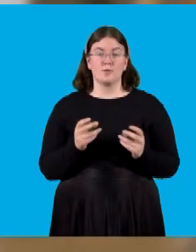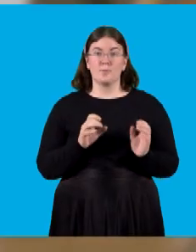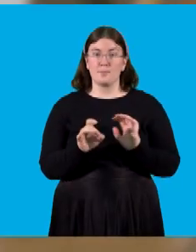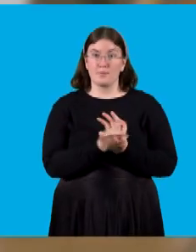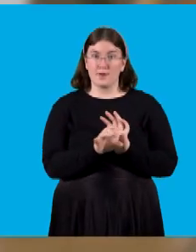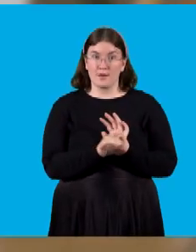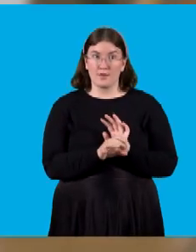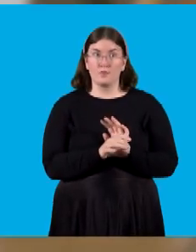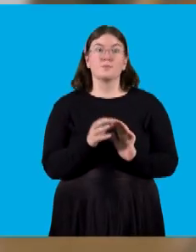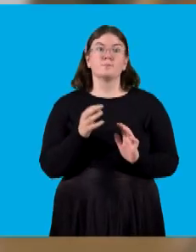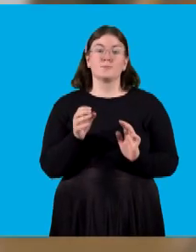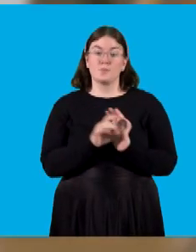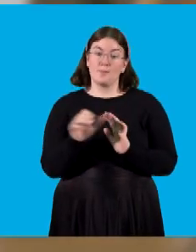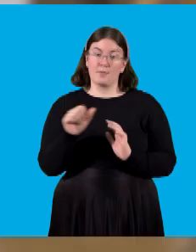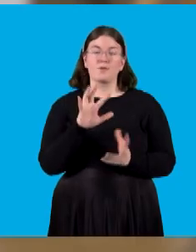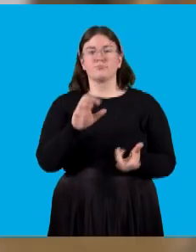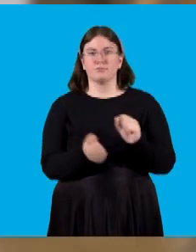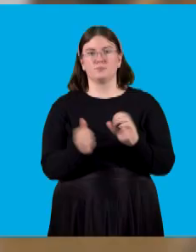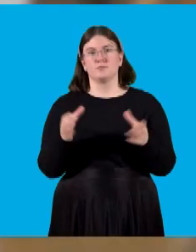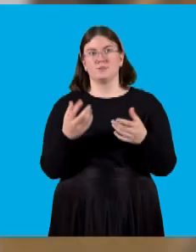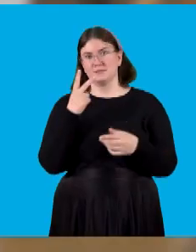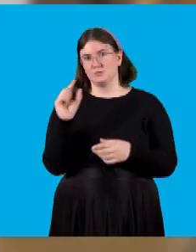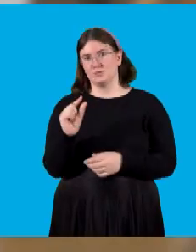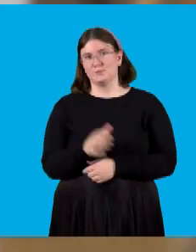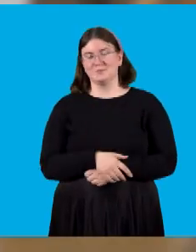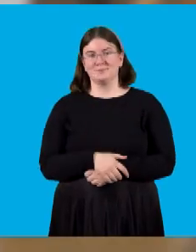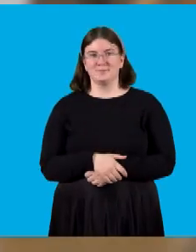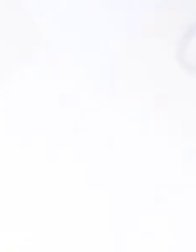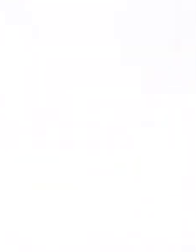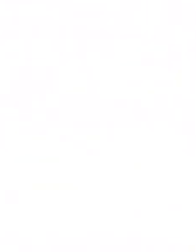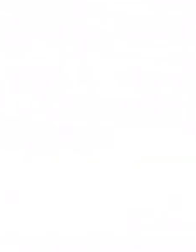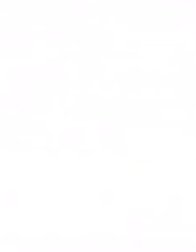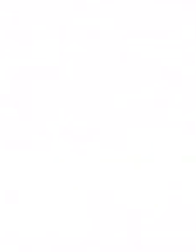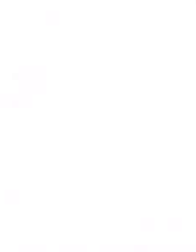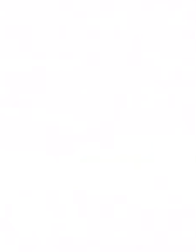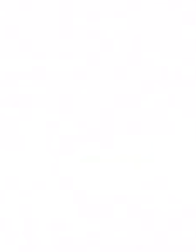take a short break. After the advert break, we'll wrap up today's lesson. See you now.